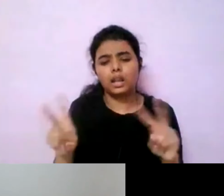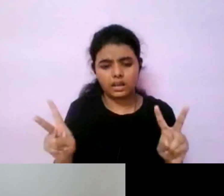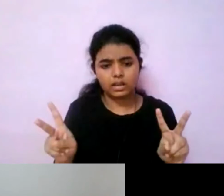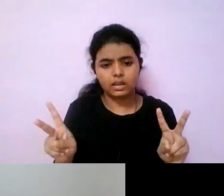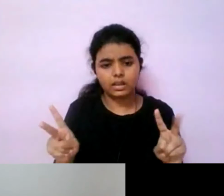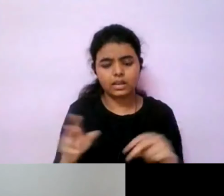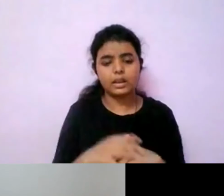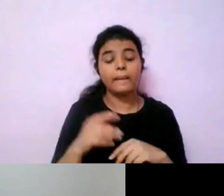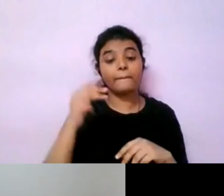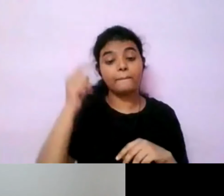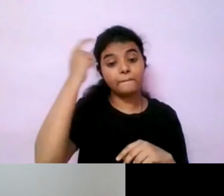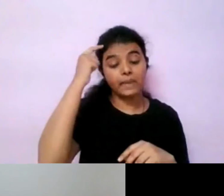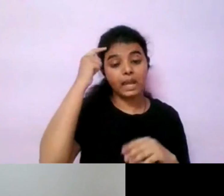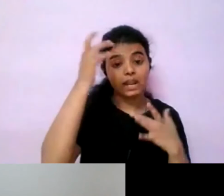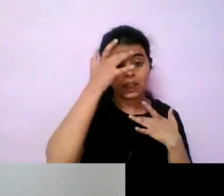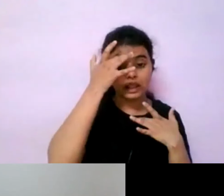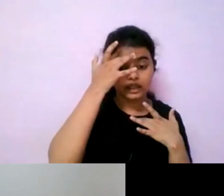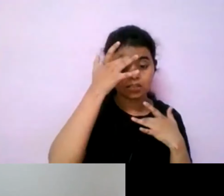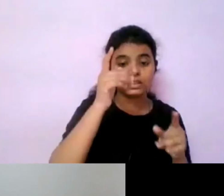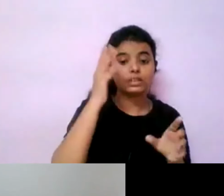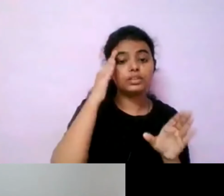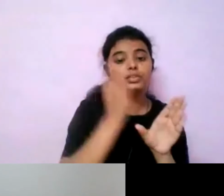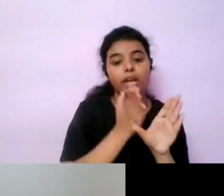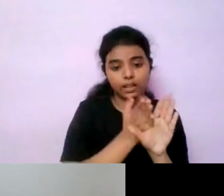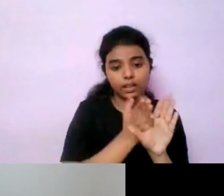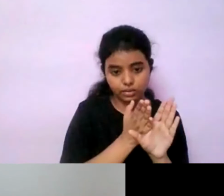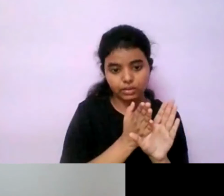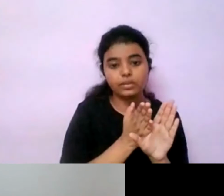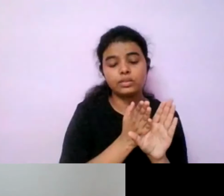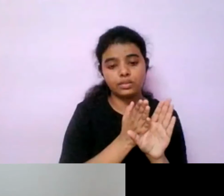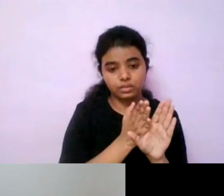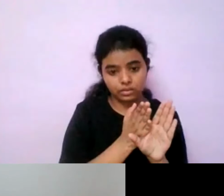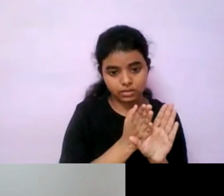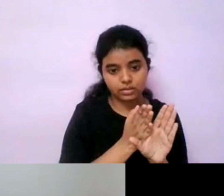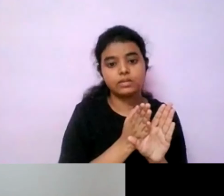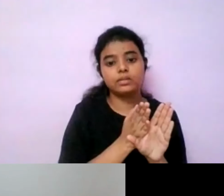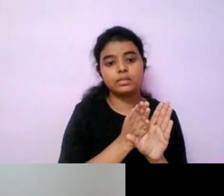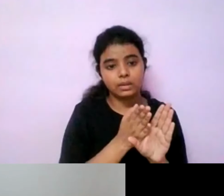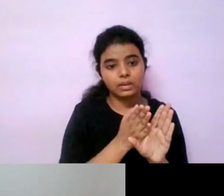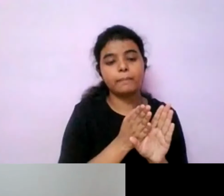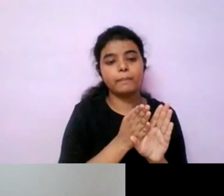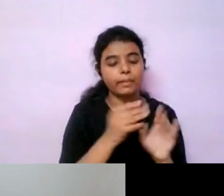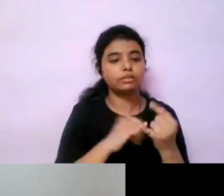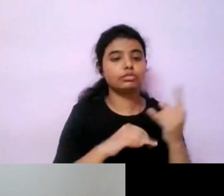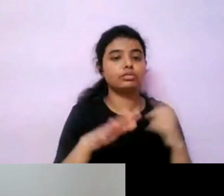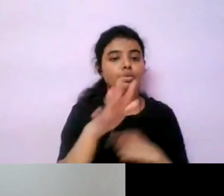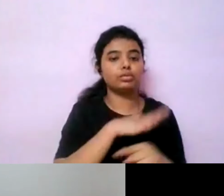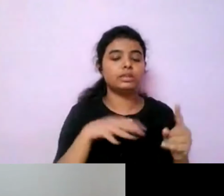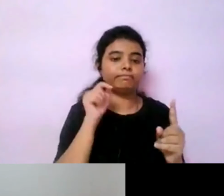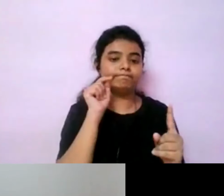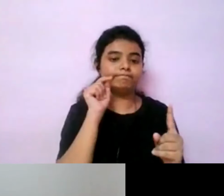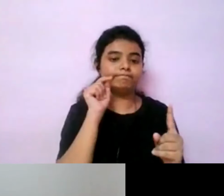is actually a psychological, but it's also caused by social factors. Correct. So also the